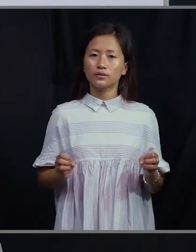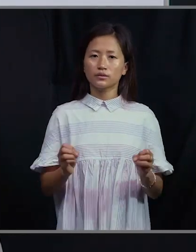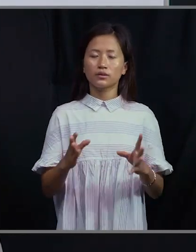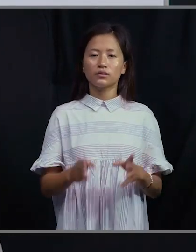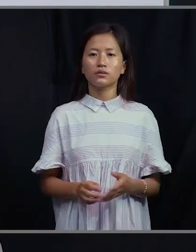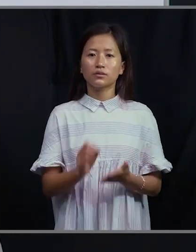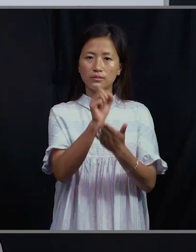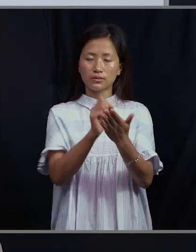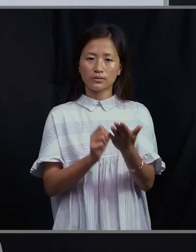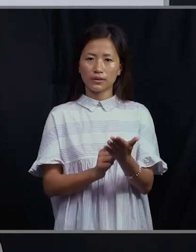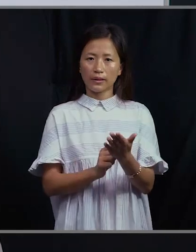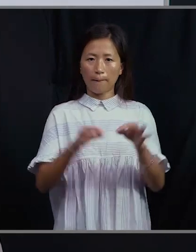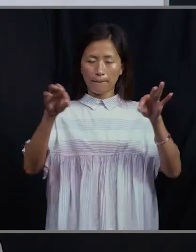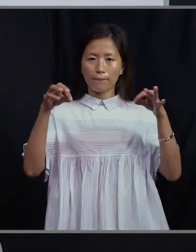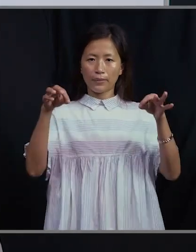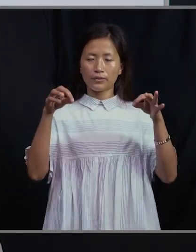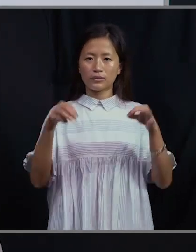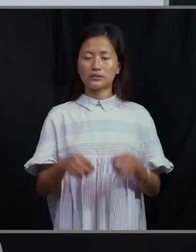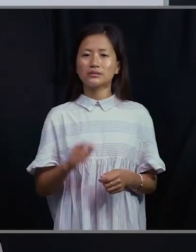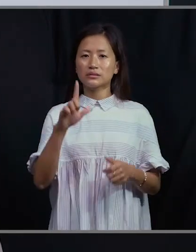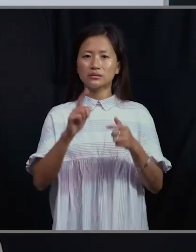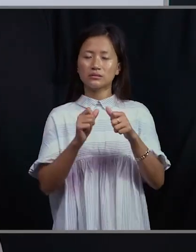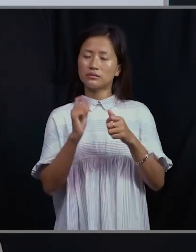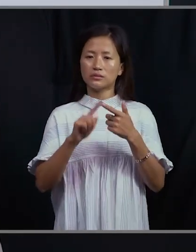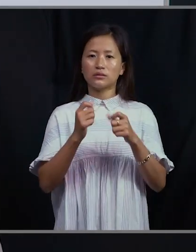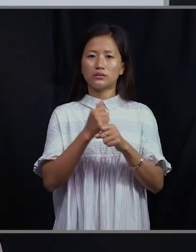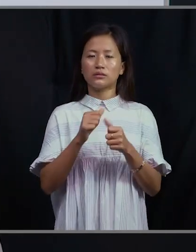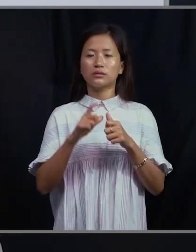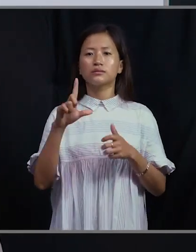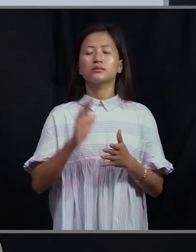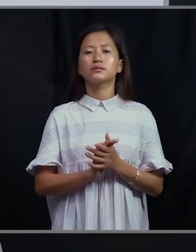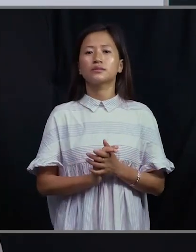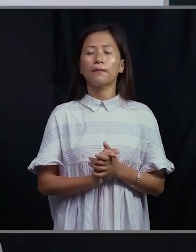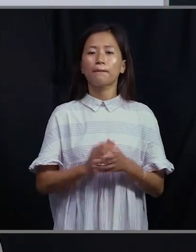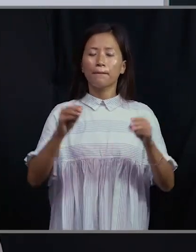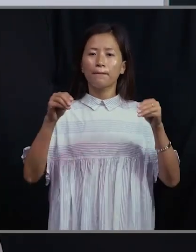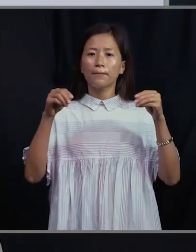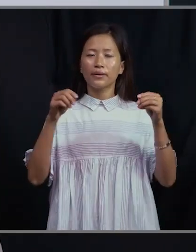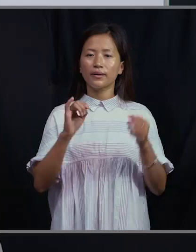to sign a paper, a legal document, which is called as Nikah-nama,